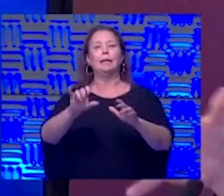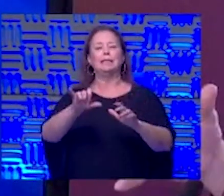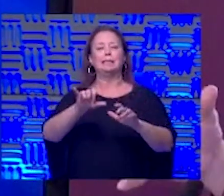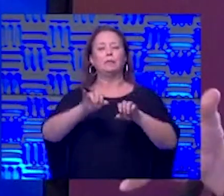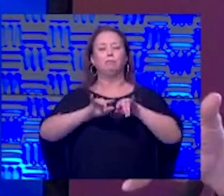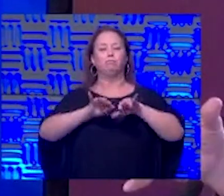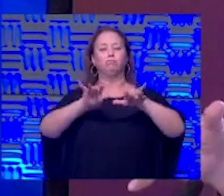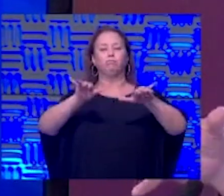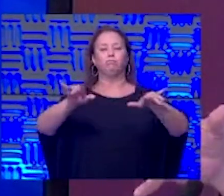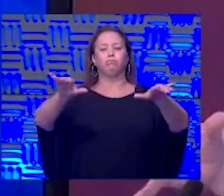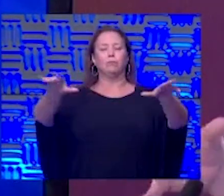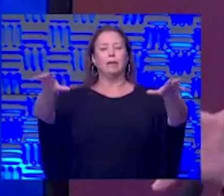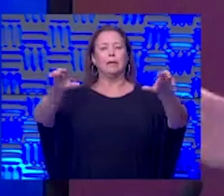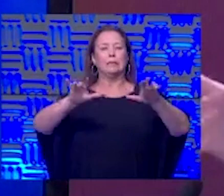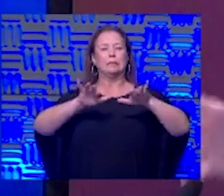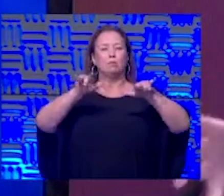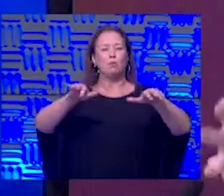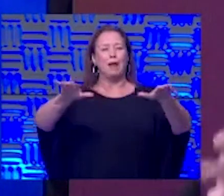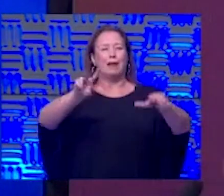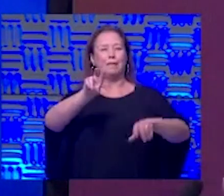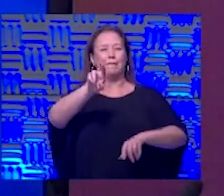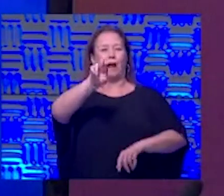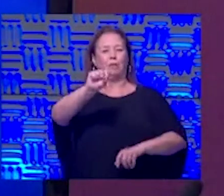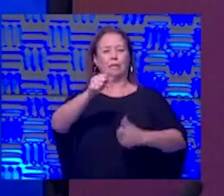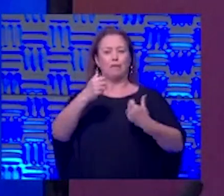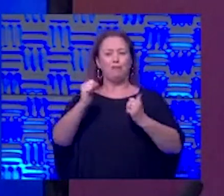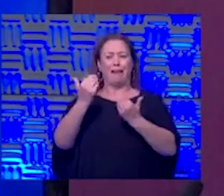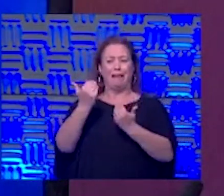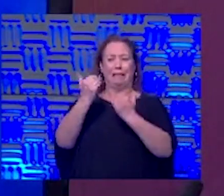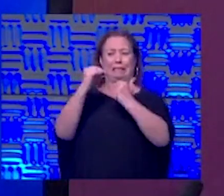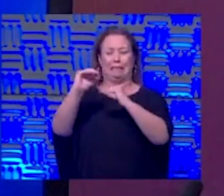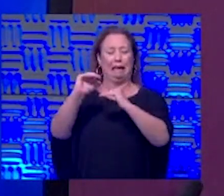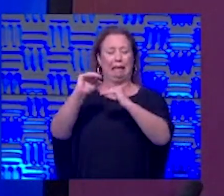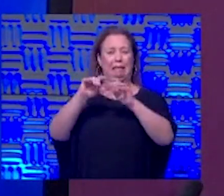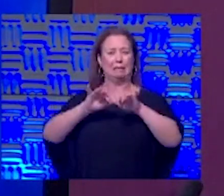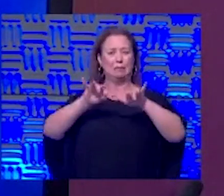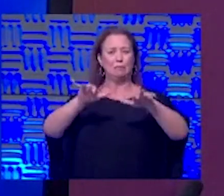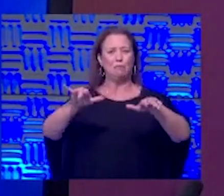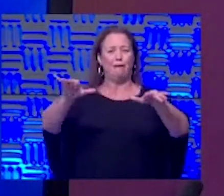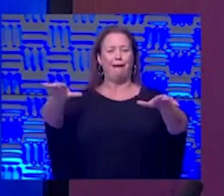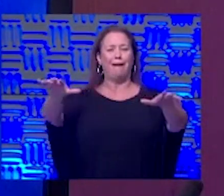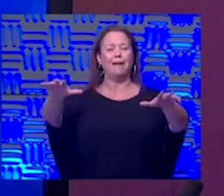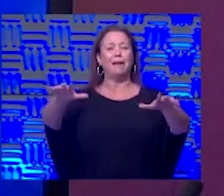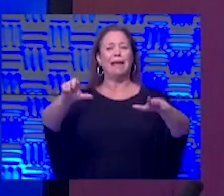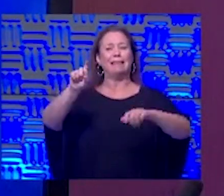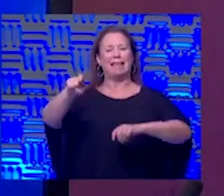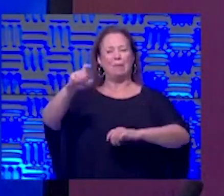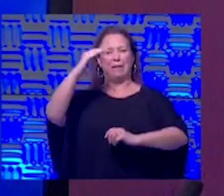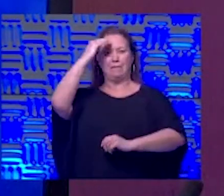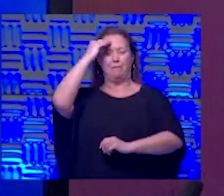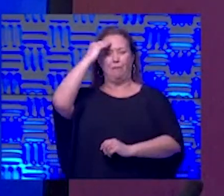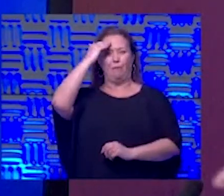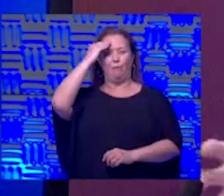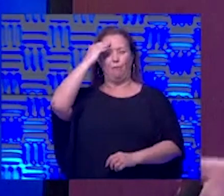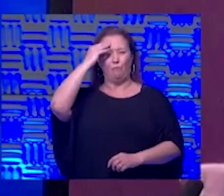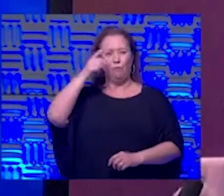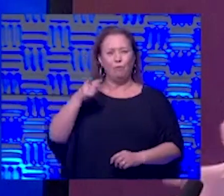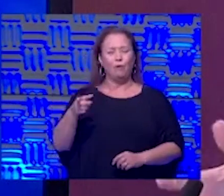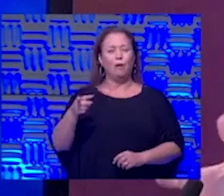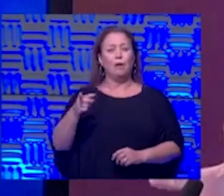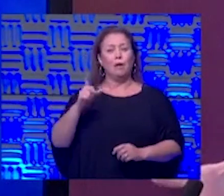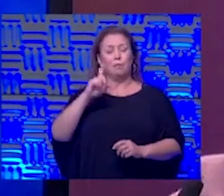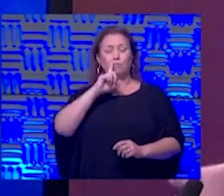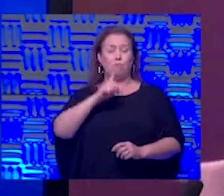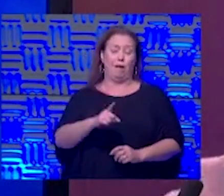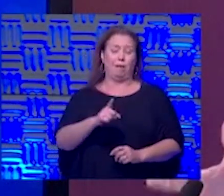web of spreading of the virus and trying to contain that spread that we really have to be cognizant of. And so the